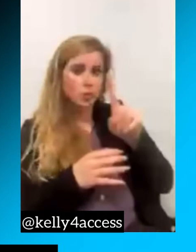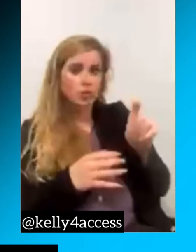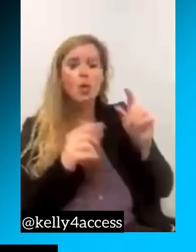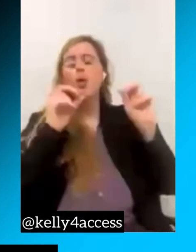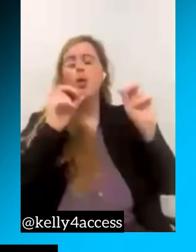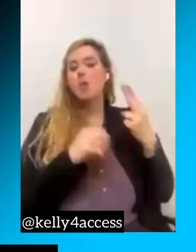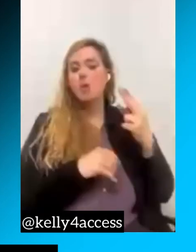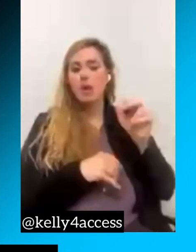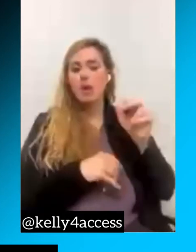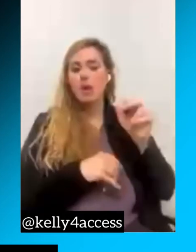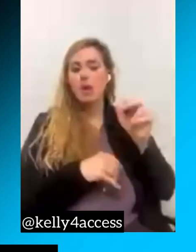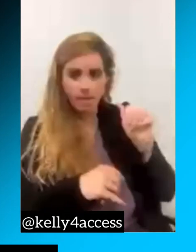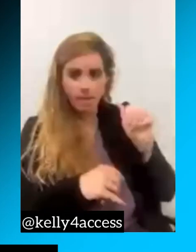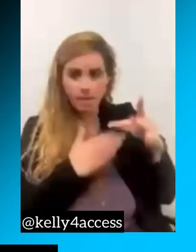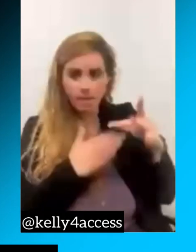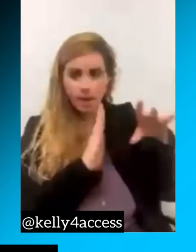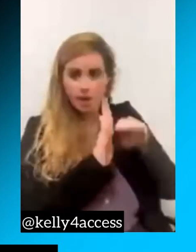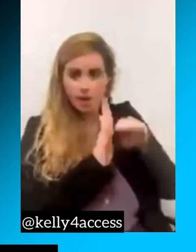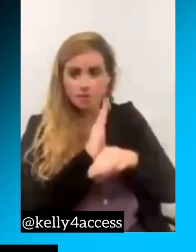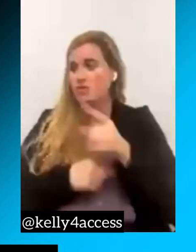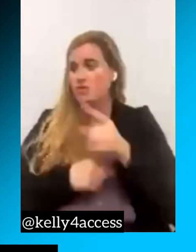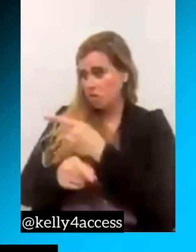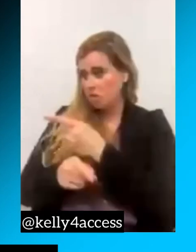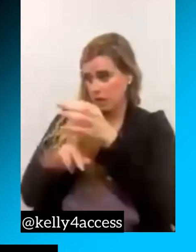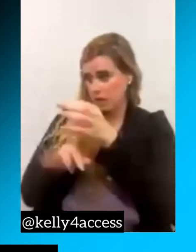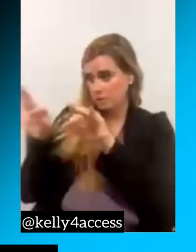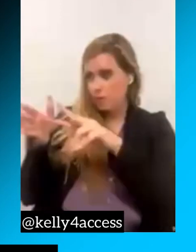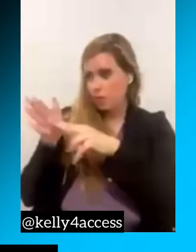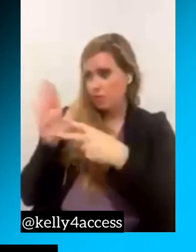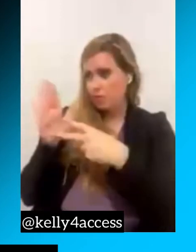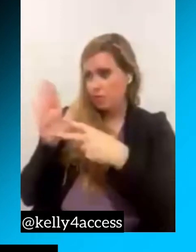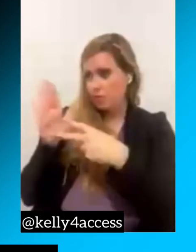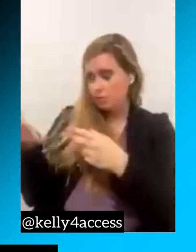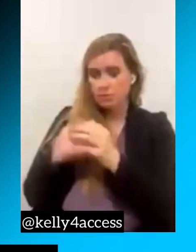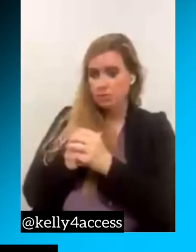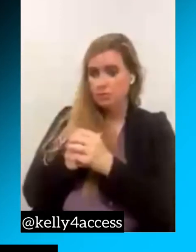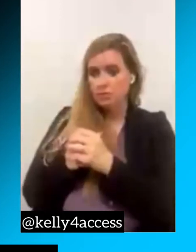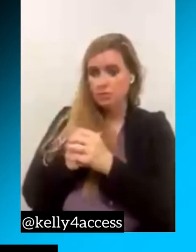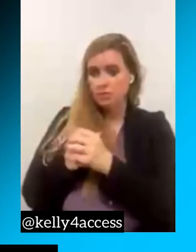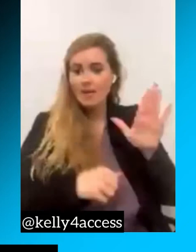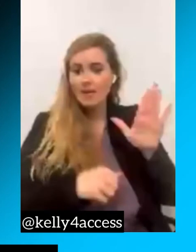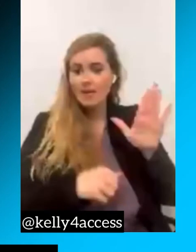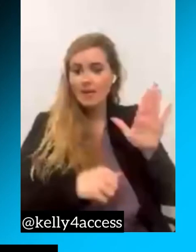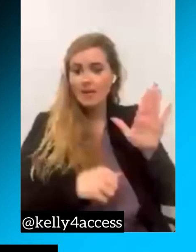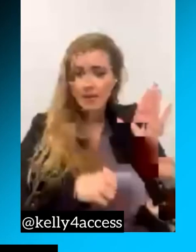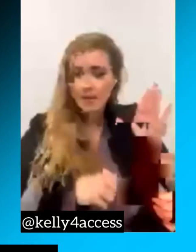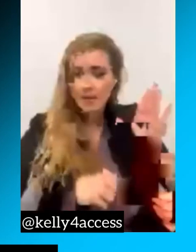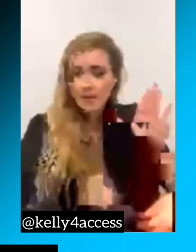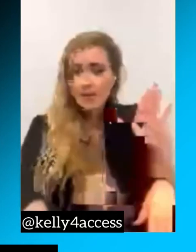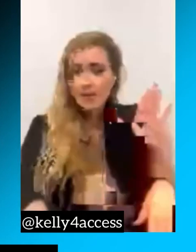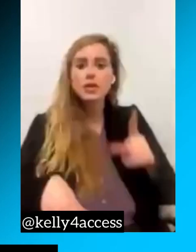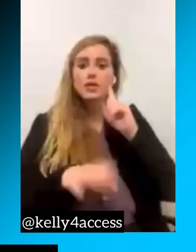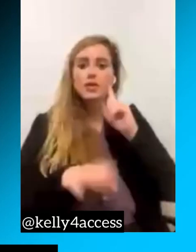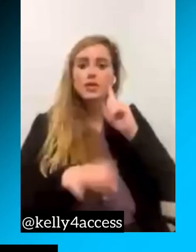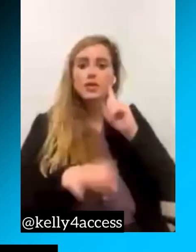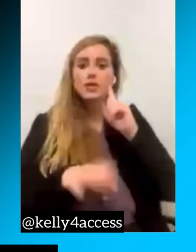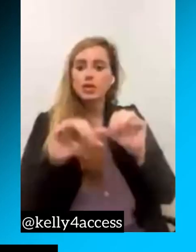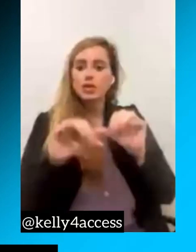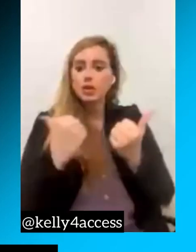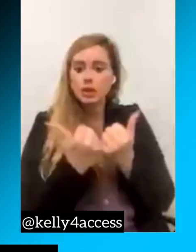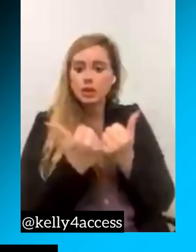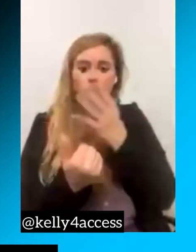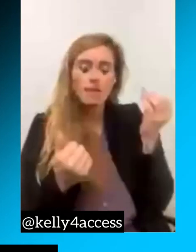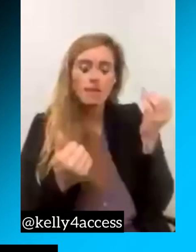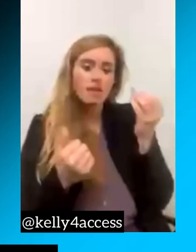guidelines. Yeah. Do you want to explain what the APA guidelines are? And they basically